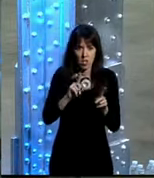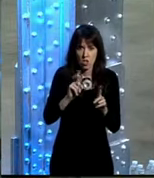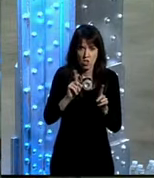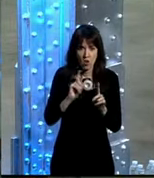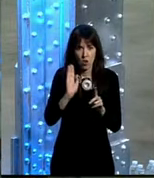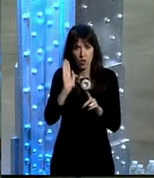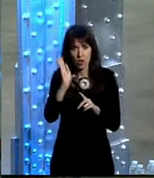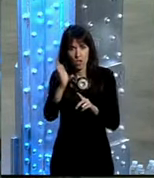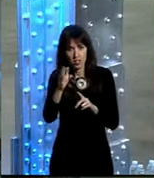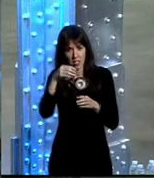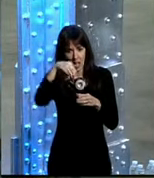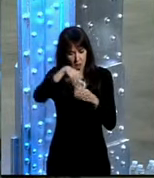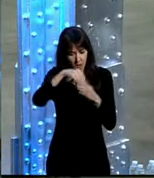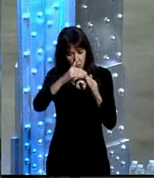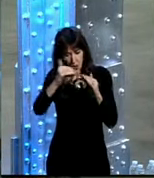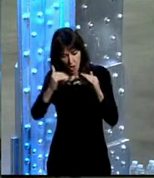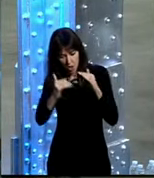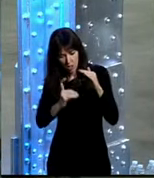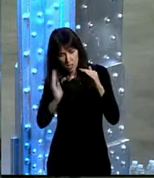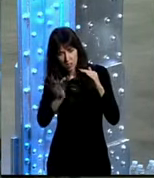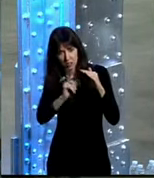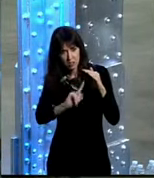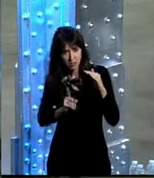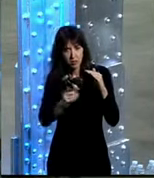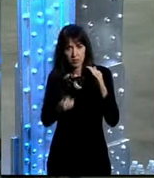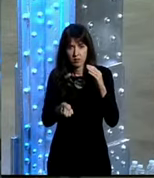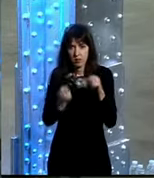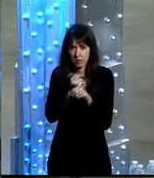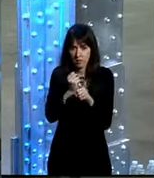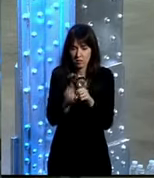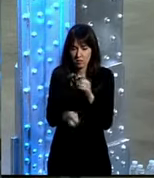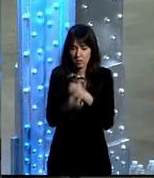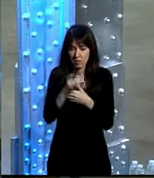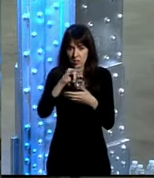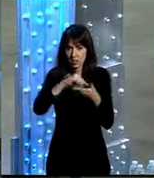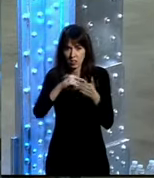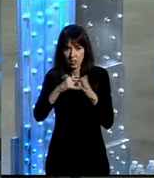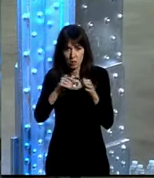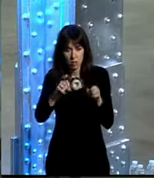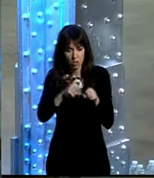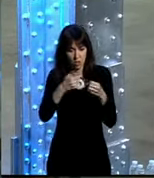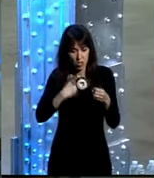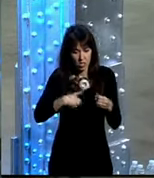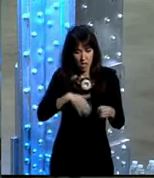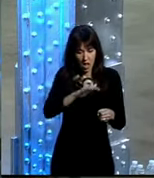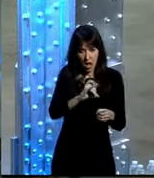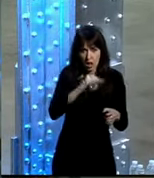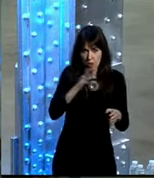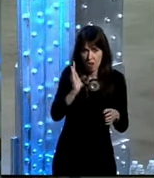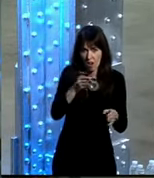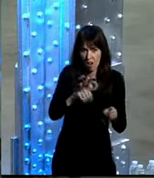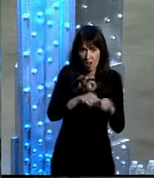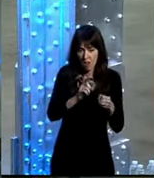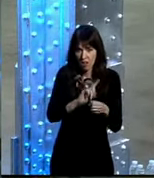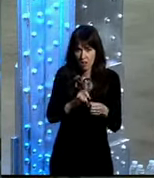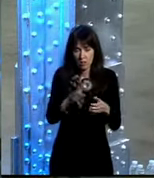in water, and working out a system that actually doesn't ruin and corrupt what we already have here. And then one